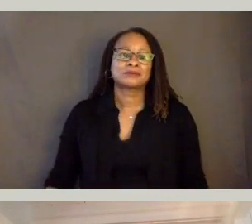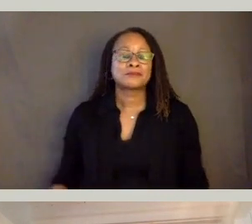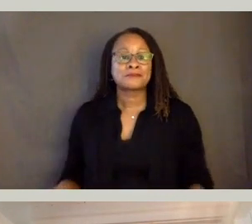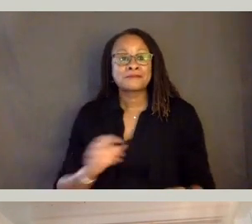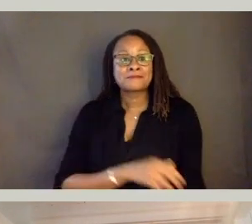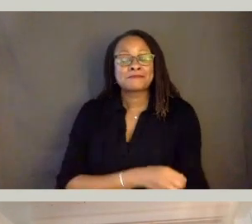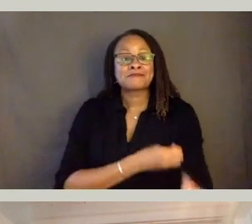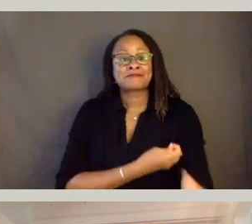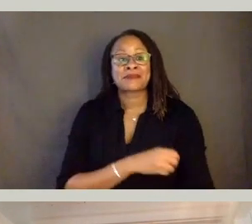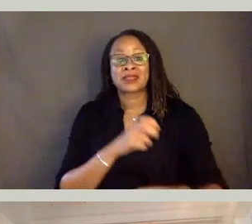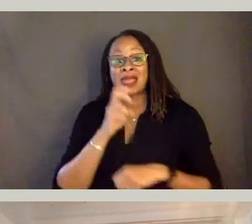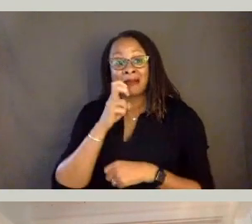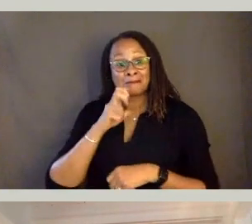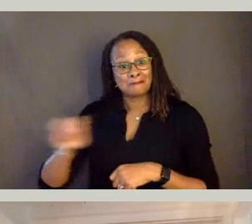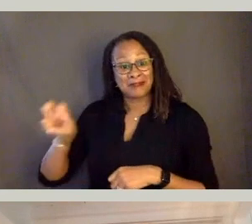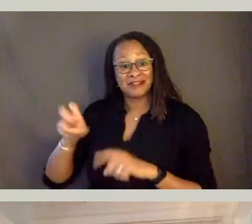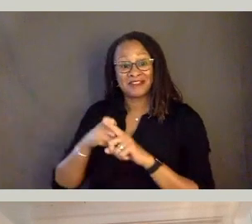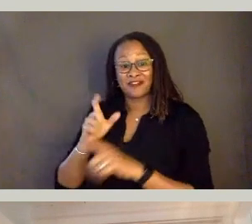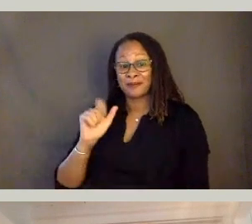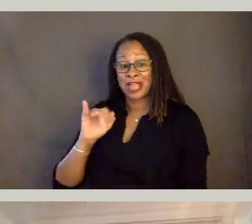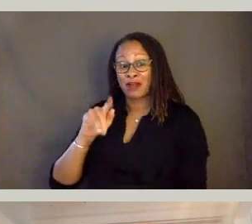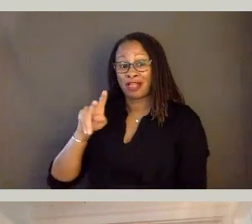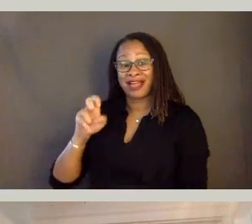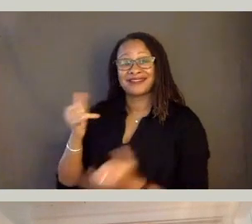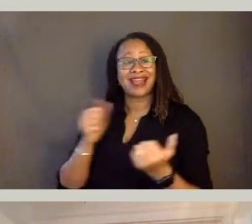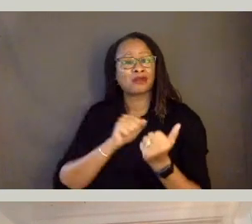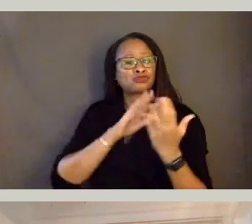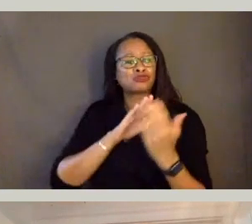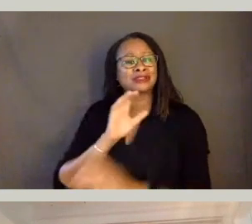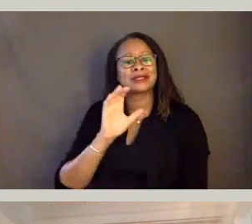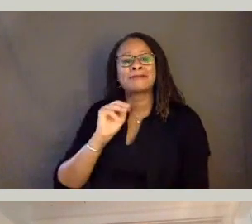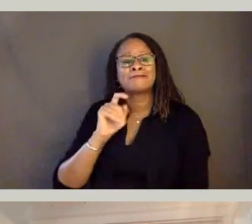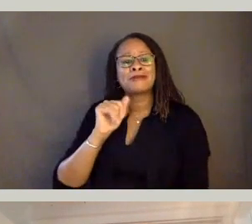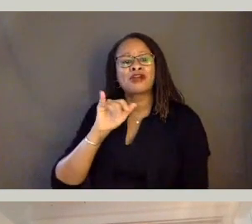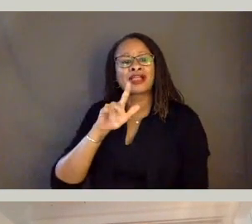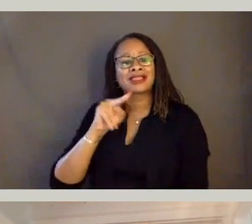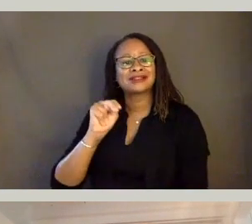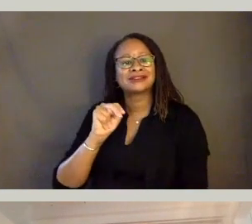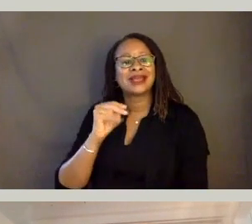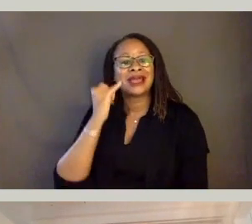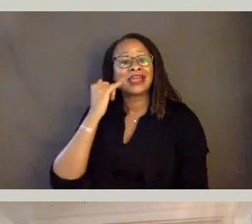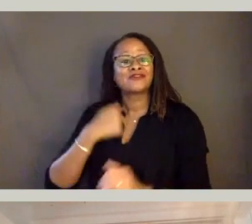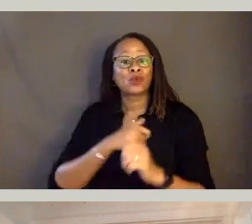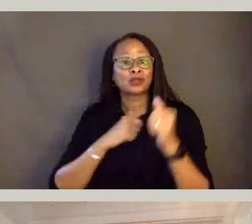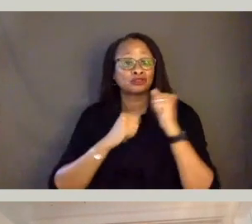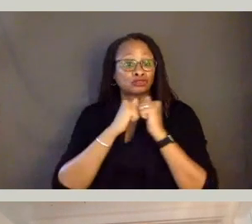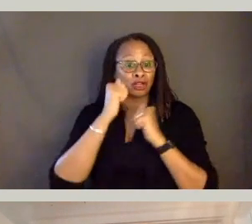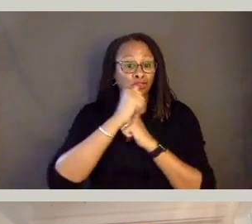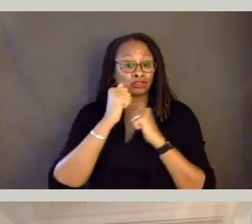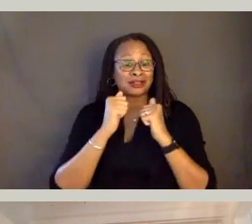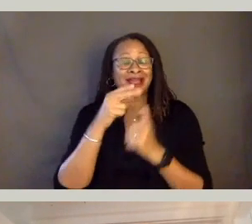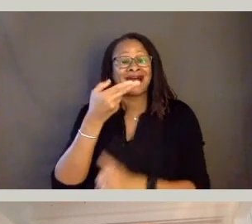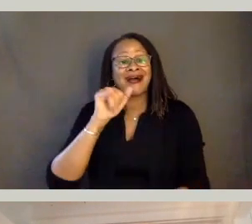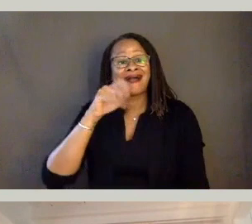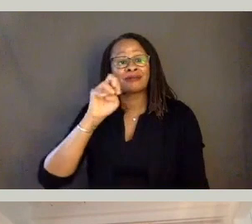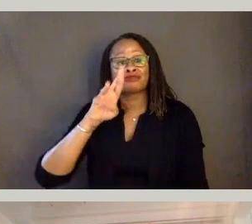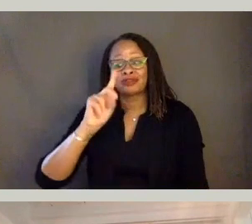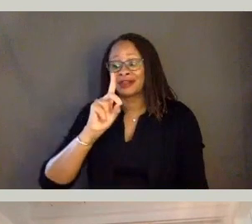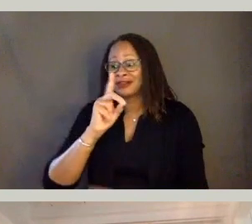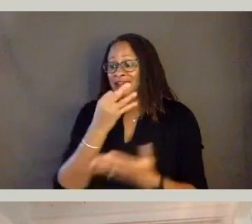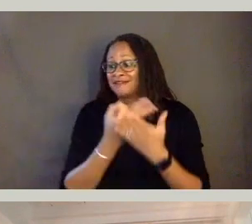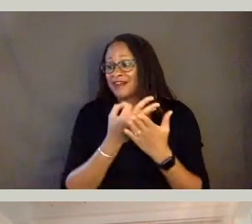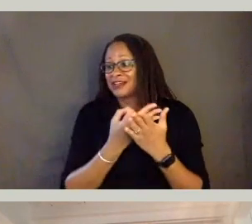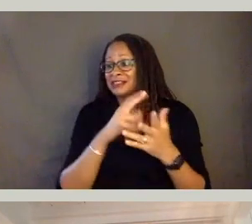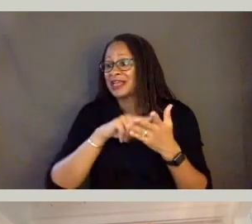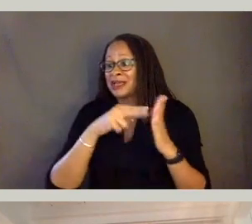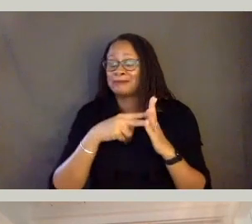pivoting from what Caroline was just talking about, if we're structuring the hybrid financing, meaning a